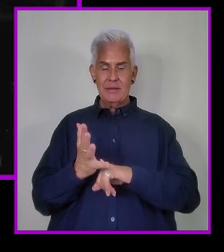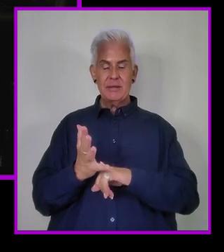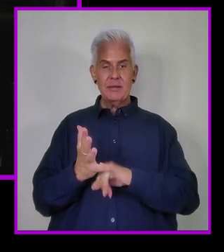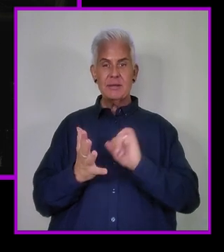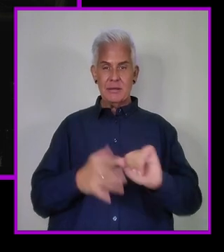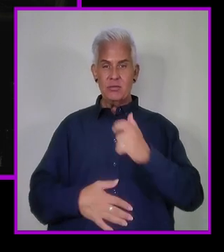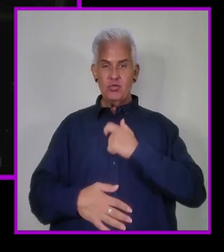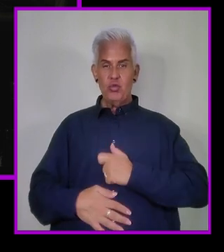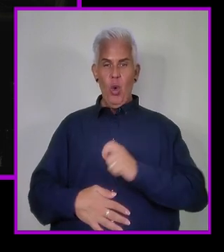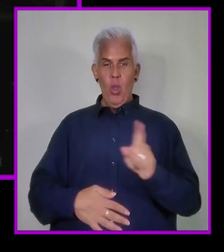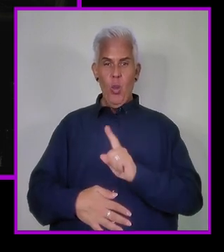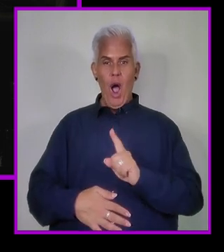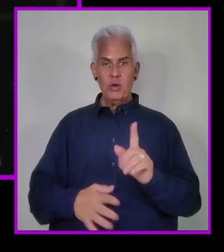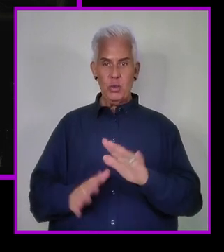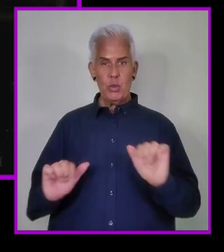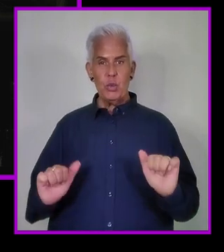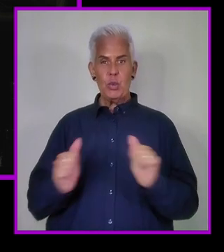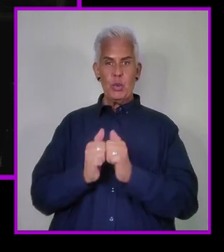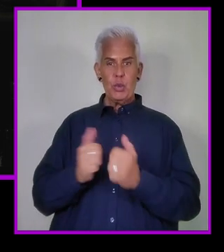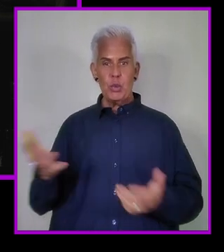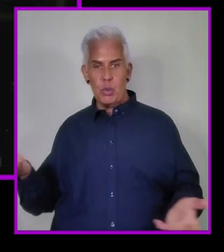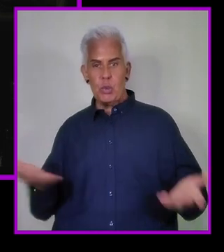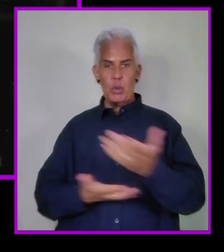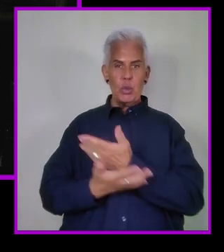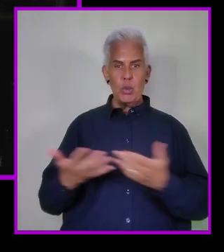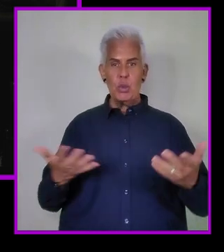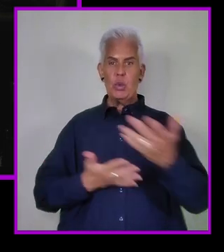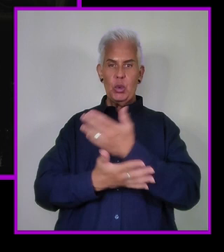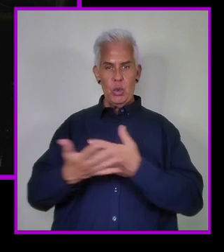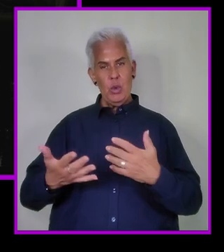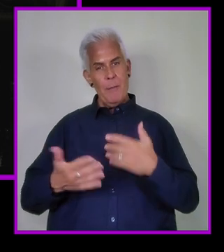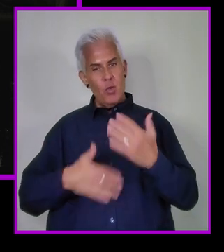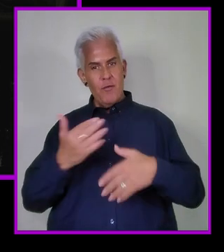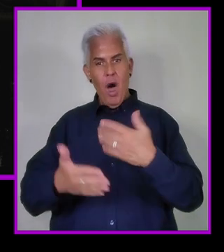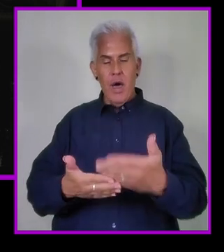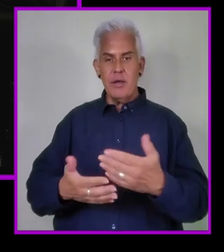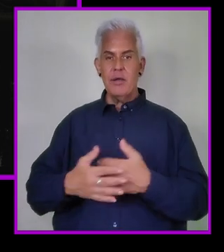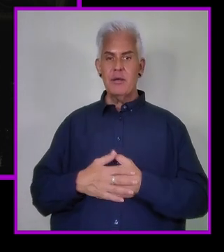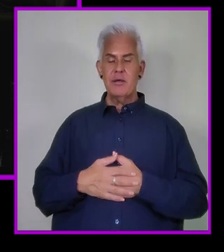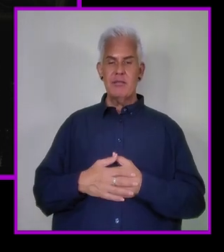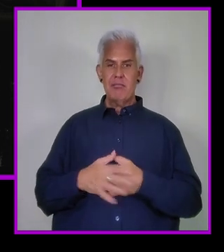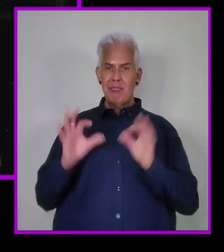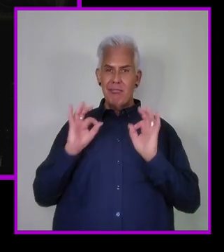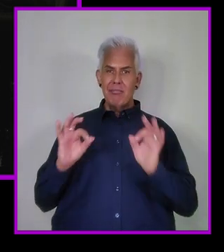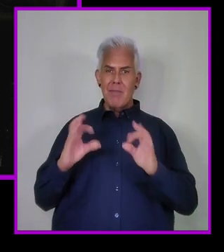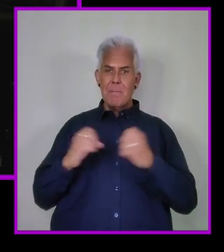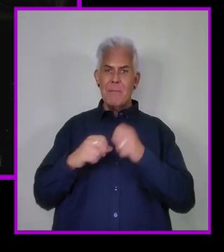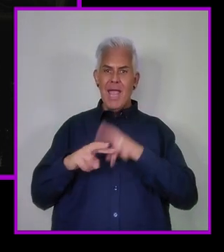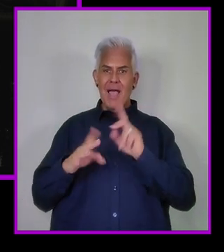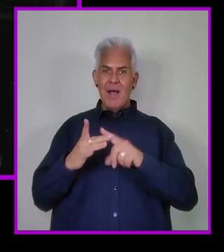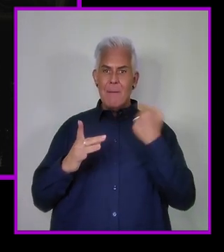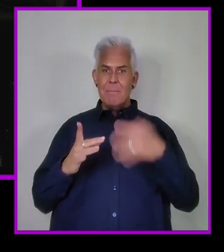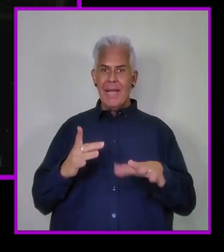whose role it is to convene and to really drive these conversations forward. So it's great that the BFI have gone out